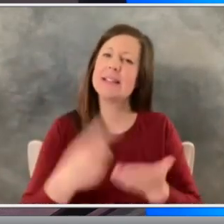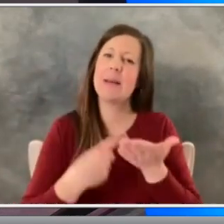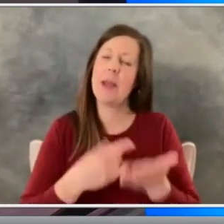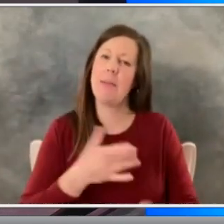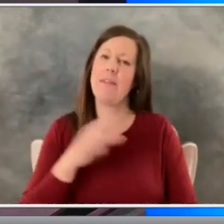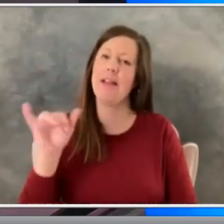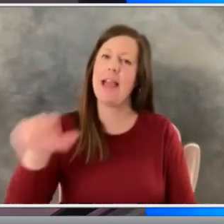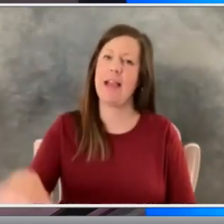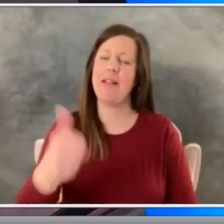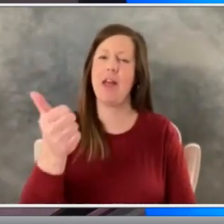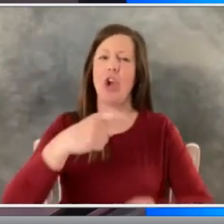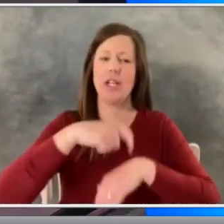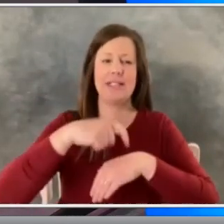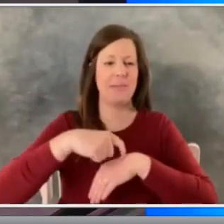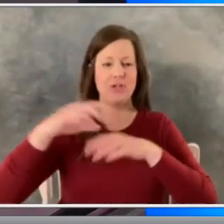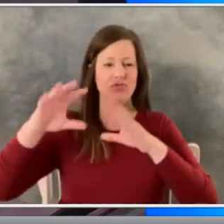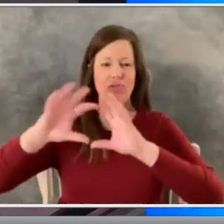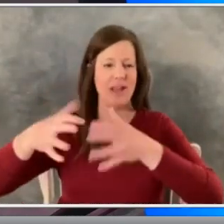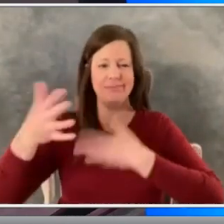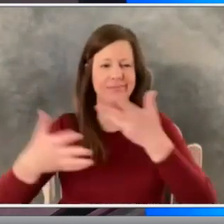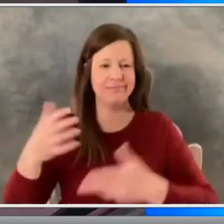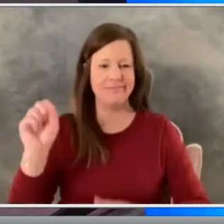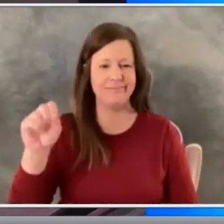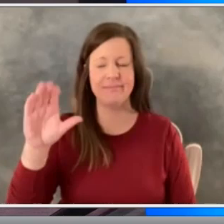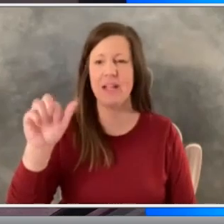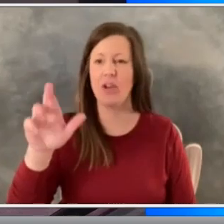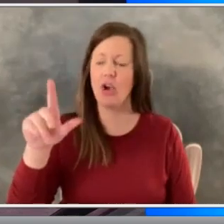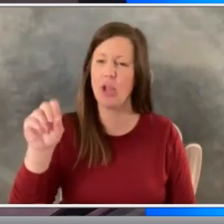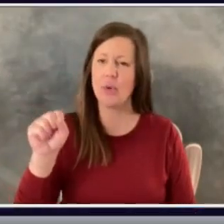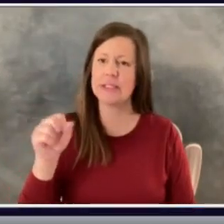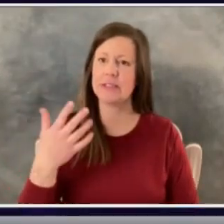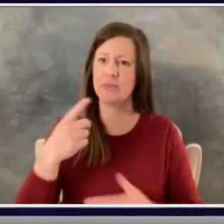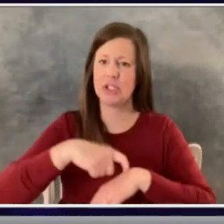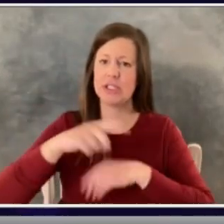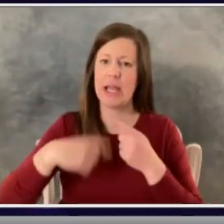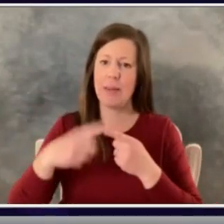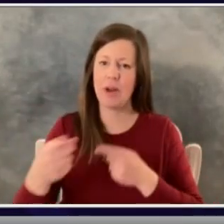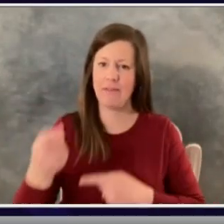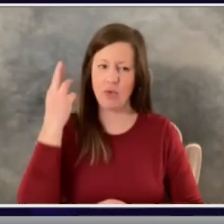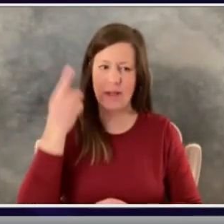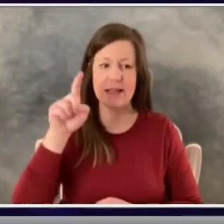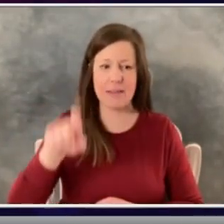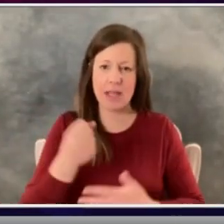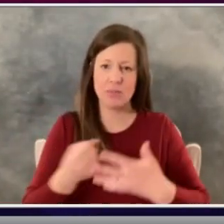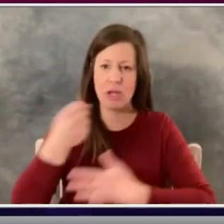one. Carlos, was there a tipping point when you realized that, man, I got to prioritize self-care? Was there a moment?